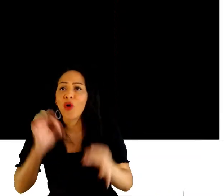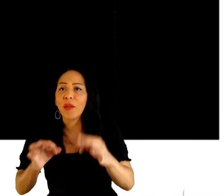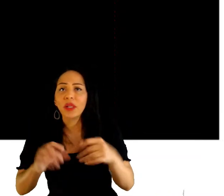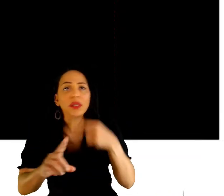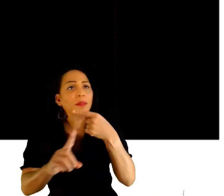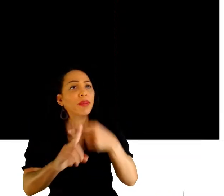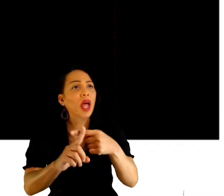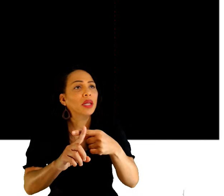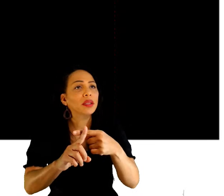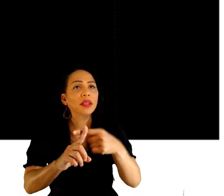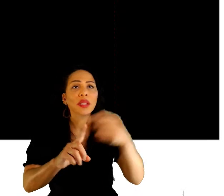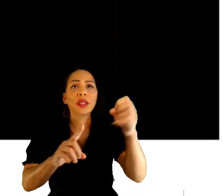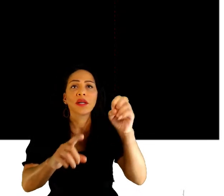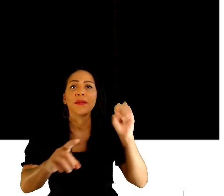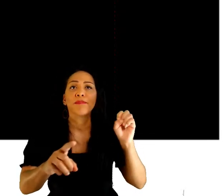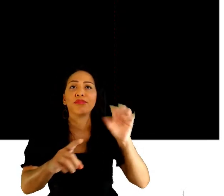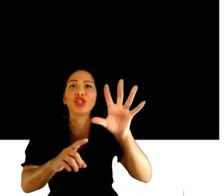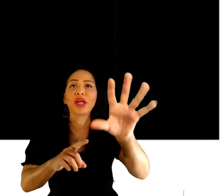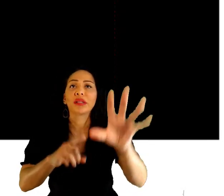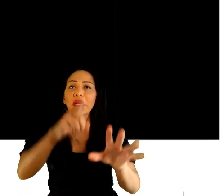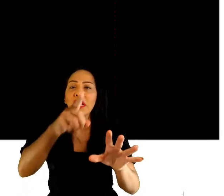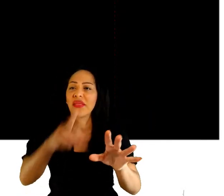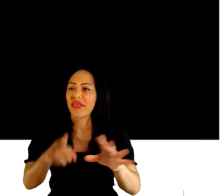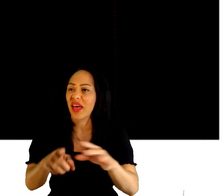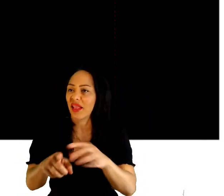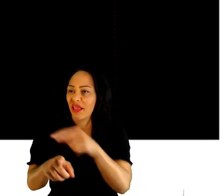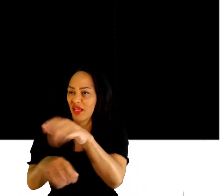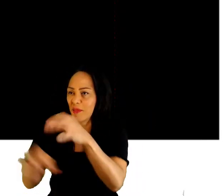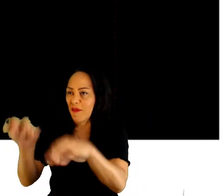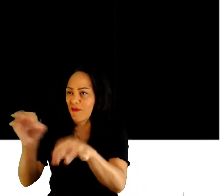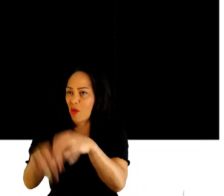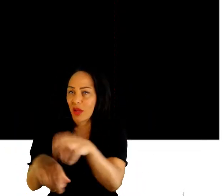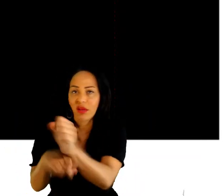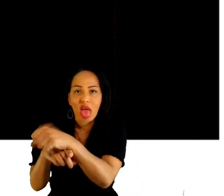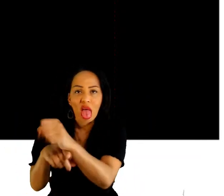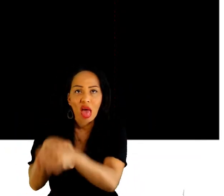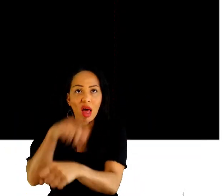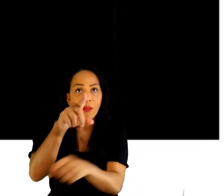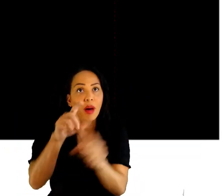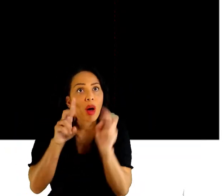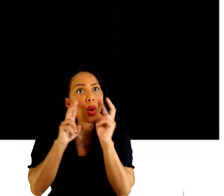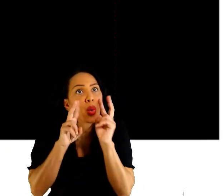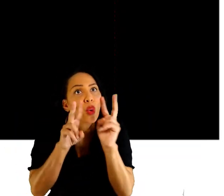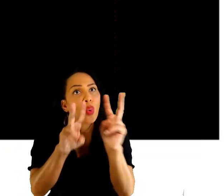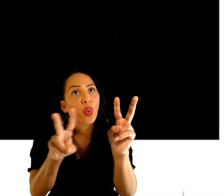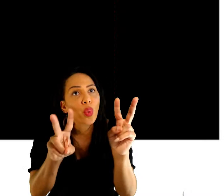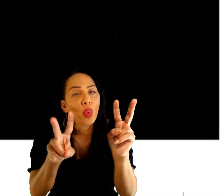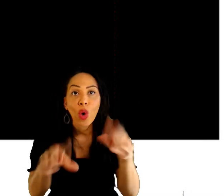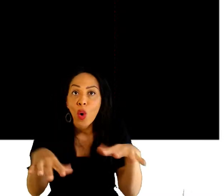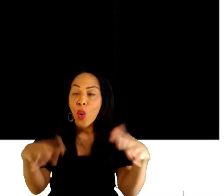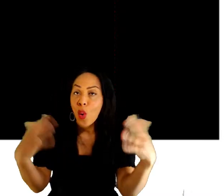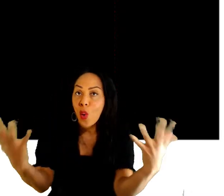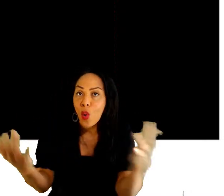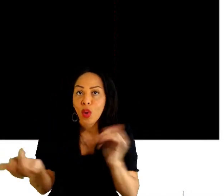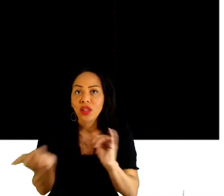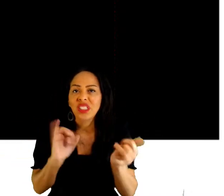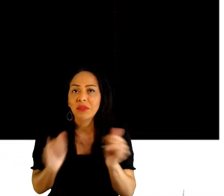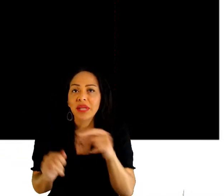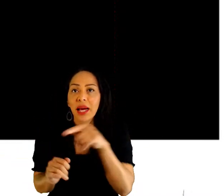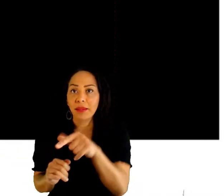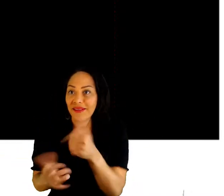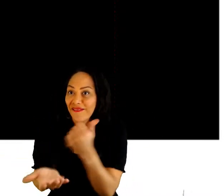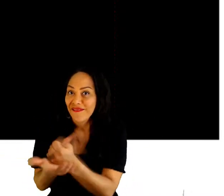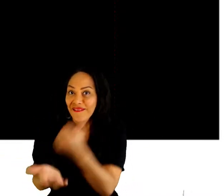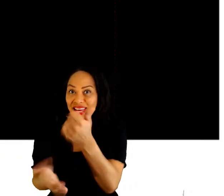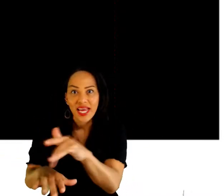the video projection is just so much more interesting than the performance. Or and sometimes there's a great performance, but there's this video projection, and you